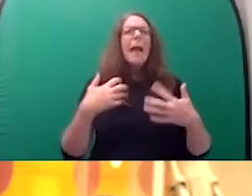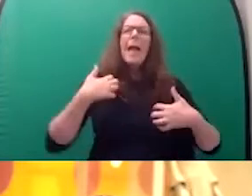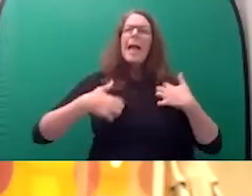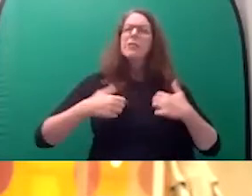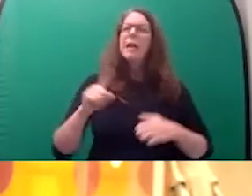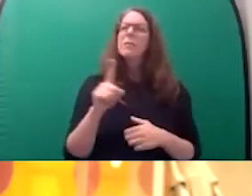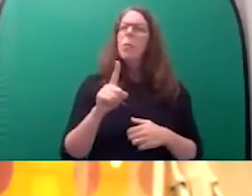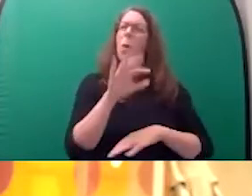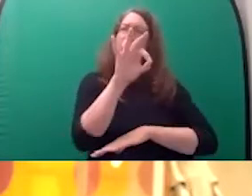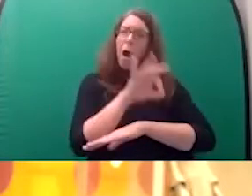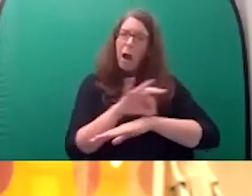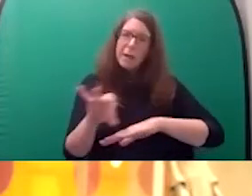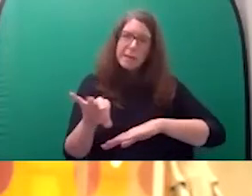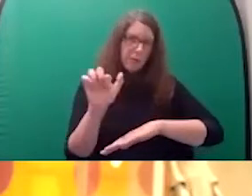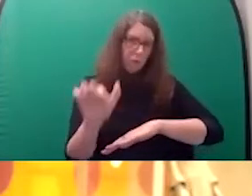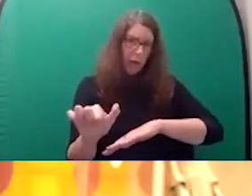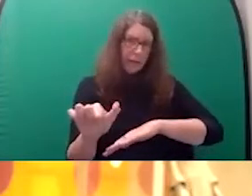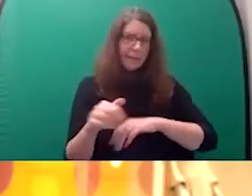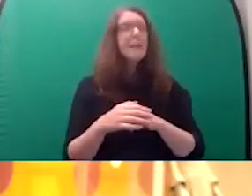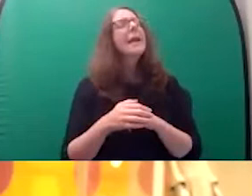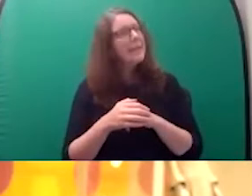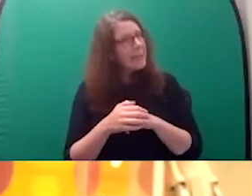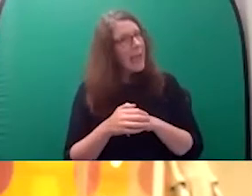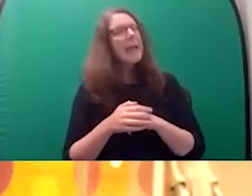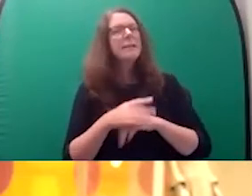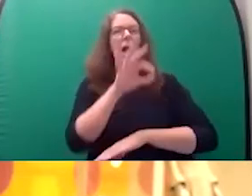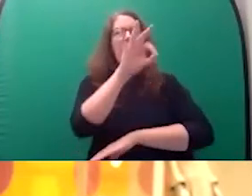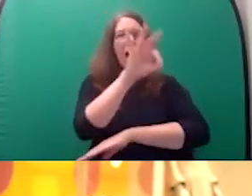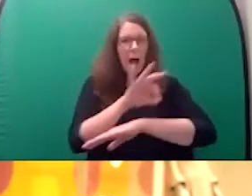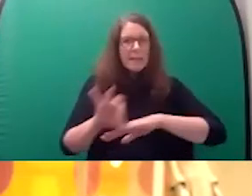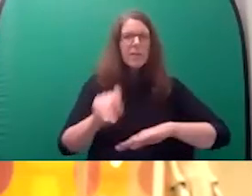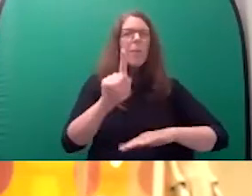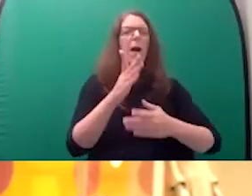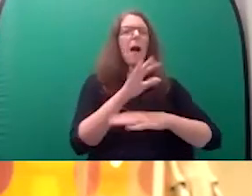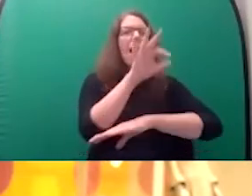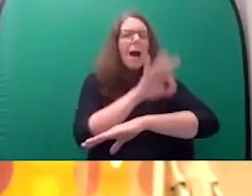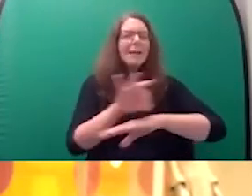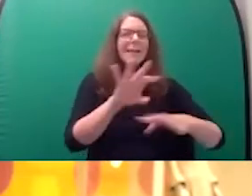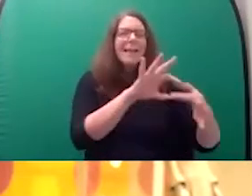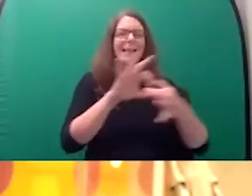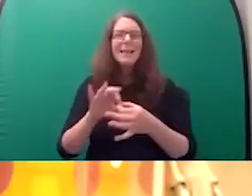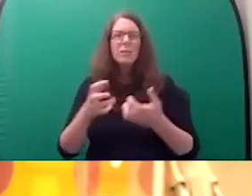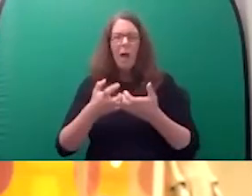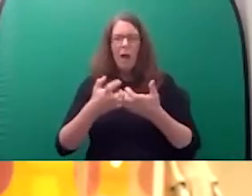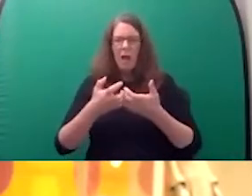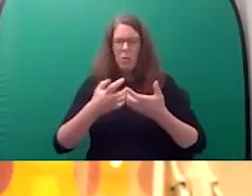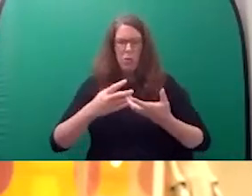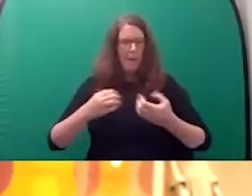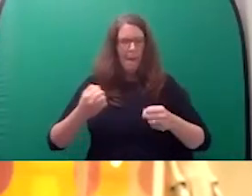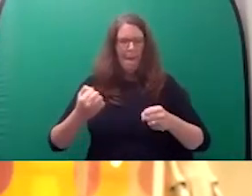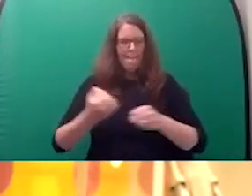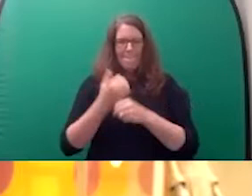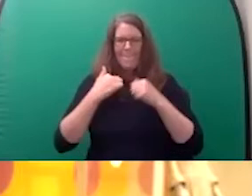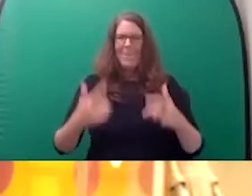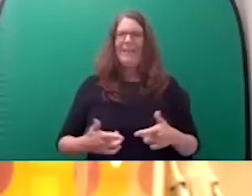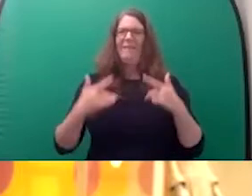one architecture of architecture, the way one feels in a space. I mean, this is a piece of his